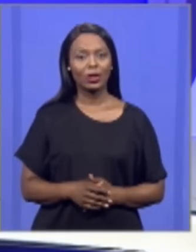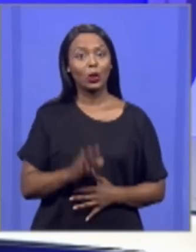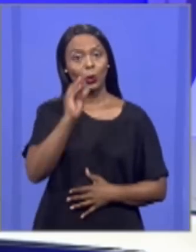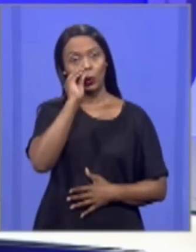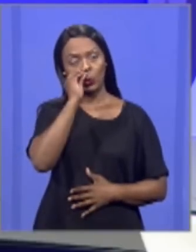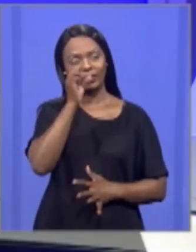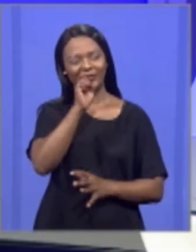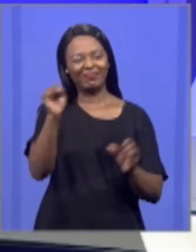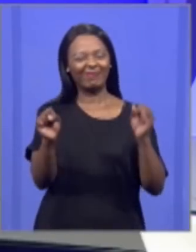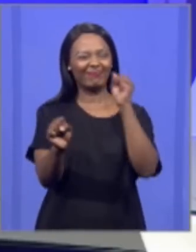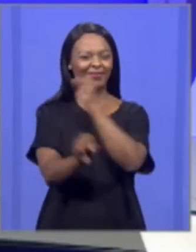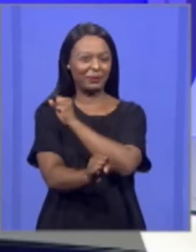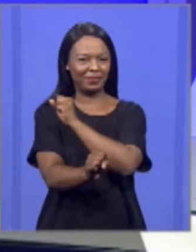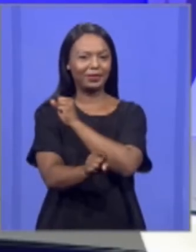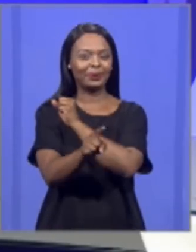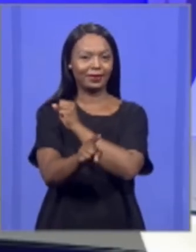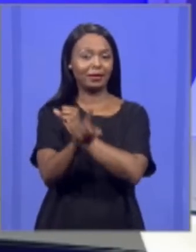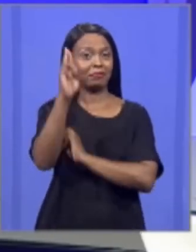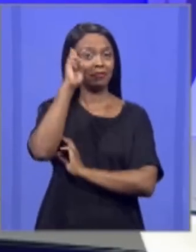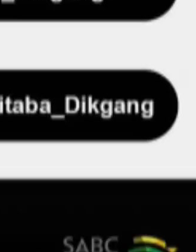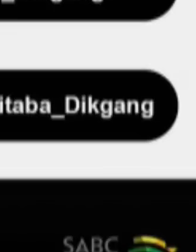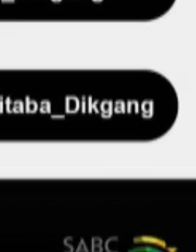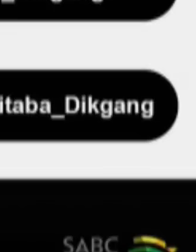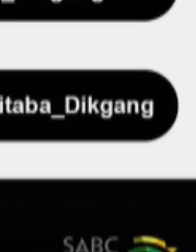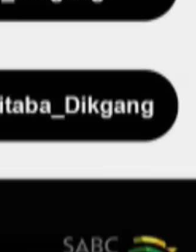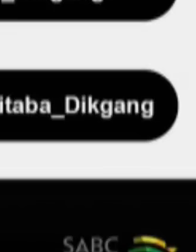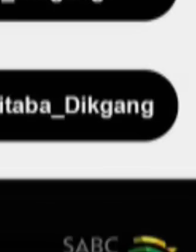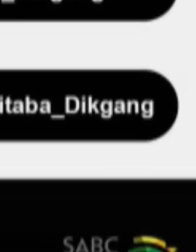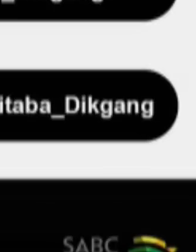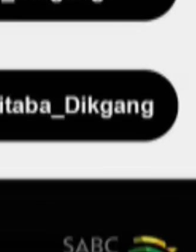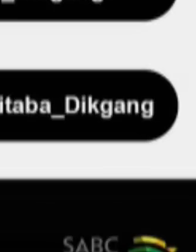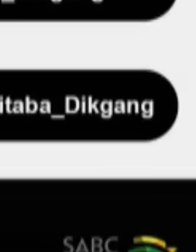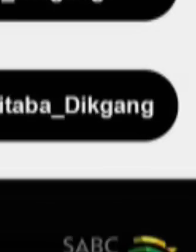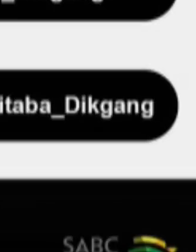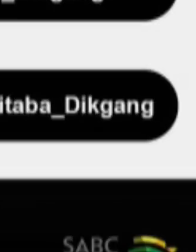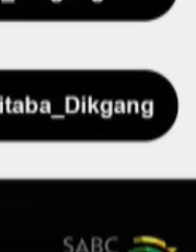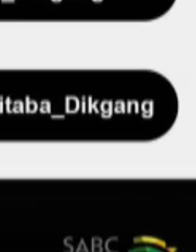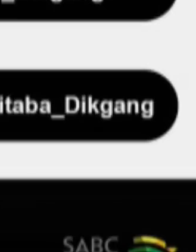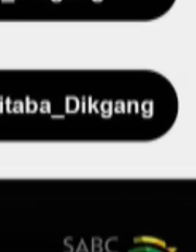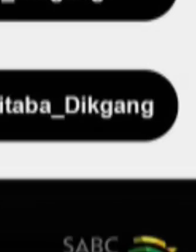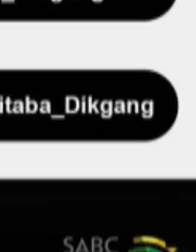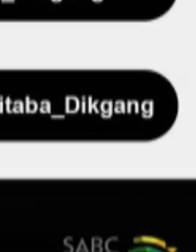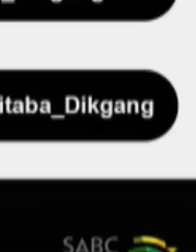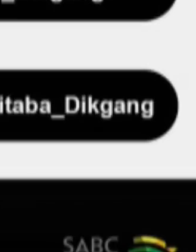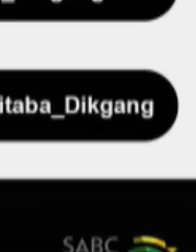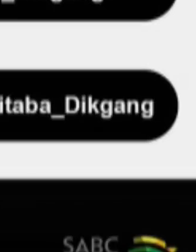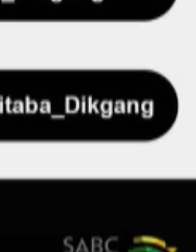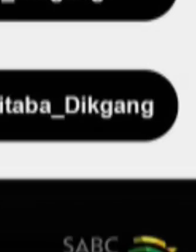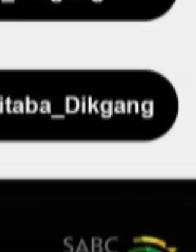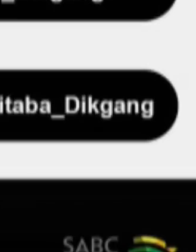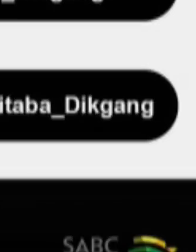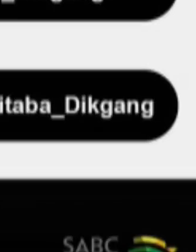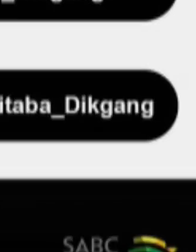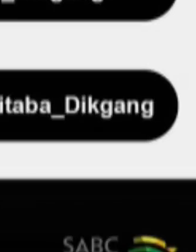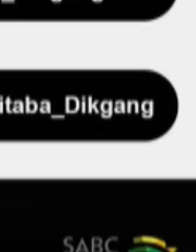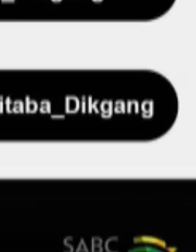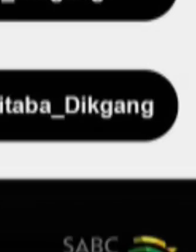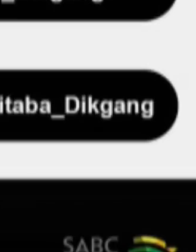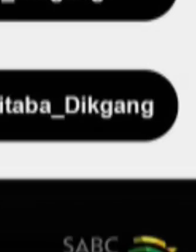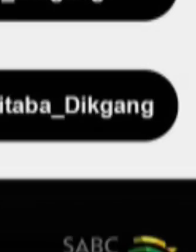Pagesho di felela mo gopolang gore ditaba tša rena di a hwetšagala go app ya SABC Plus le go marangrang a dikgokagano